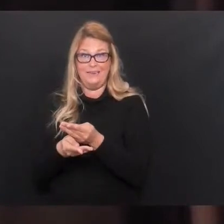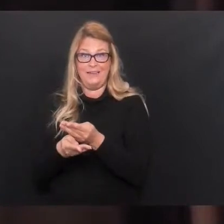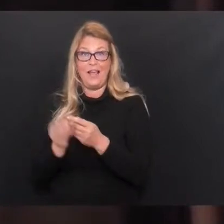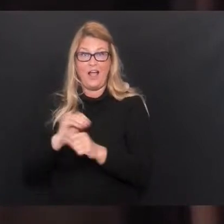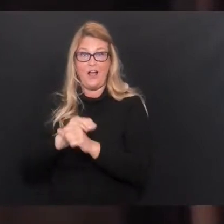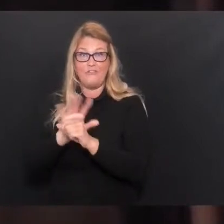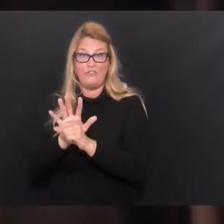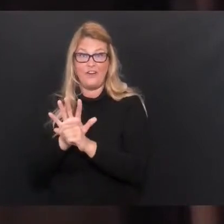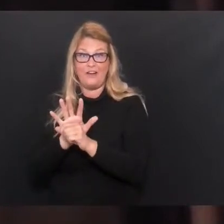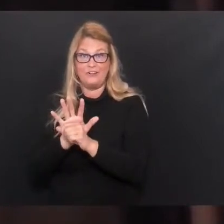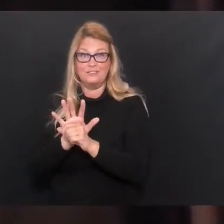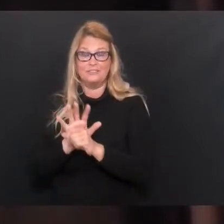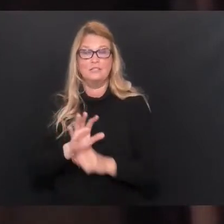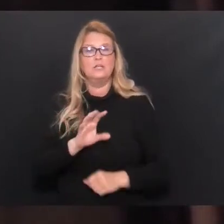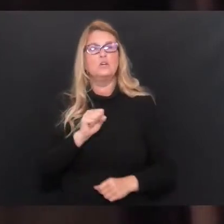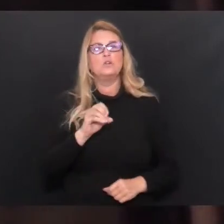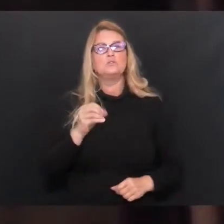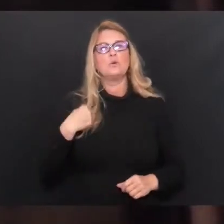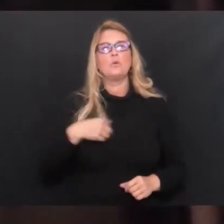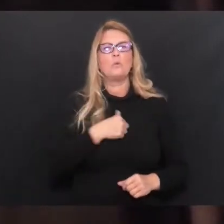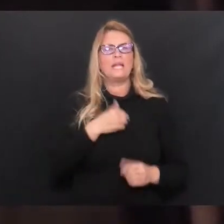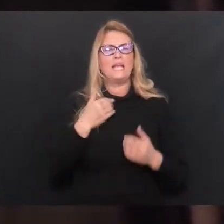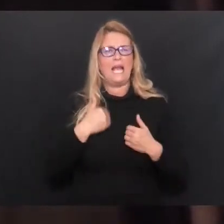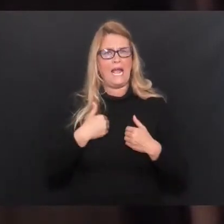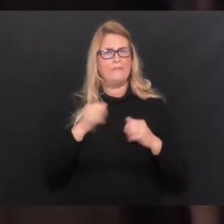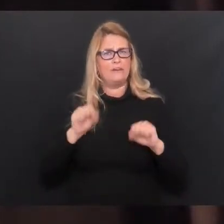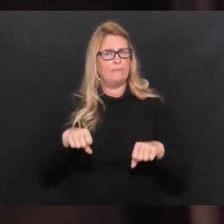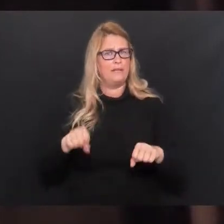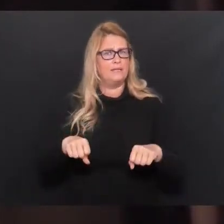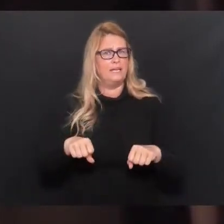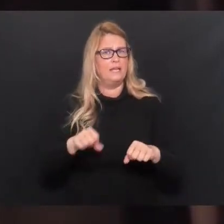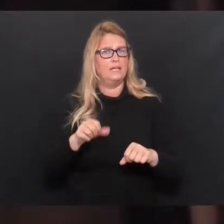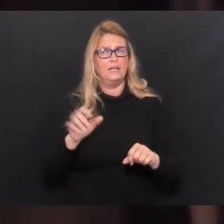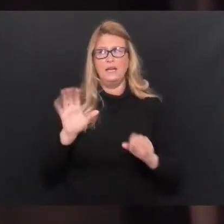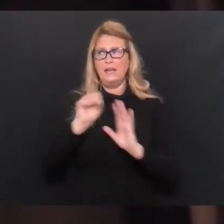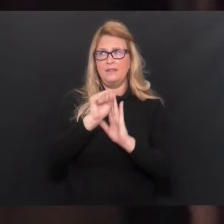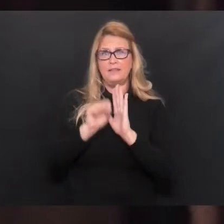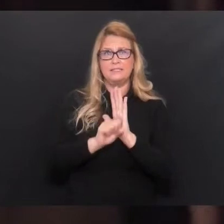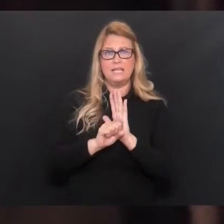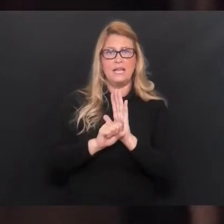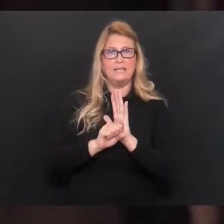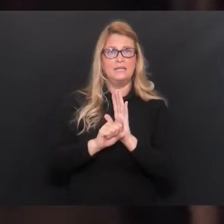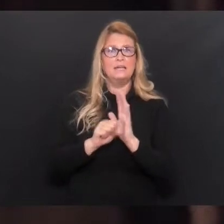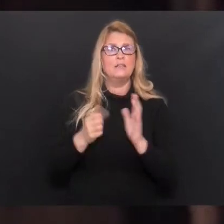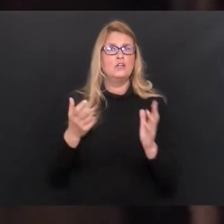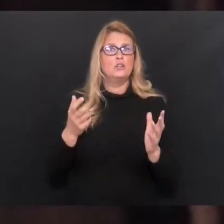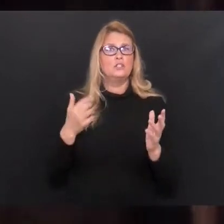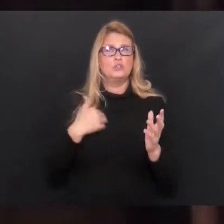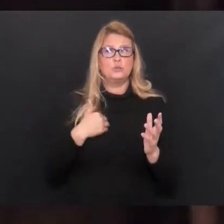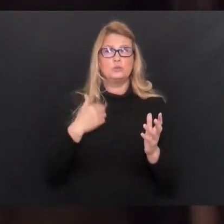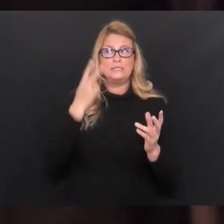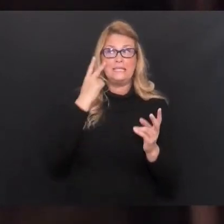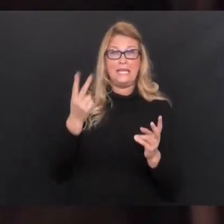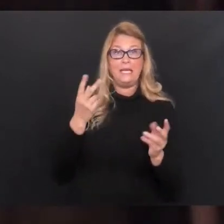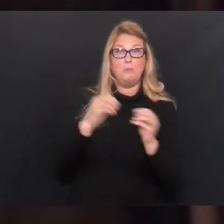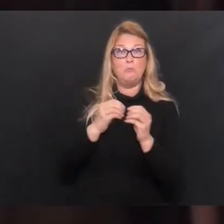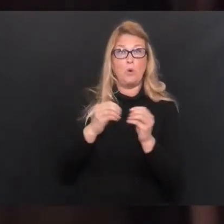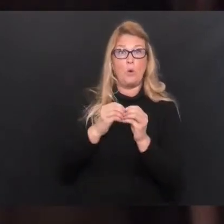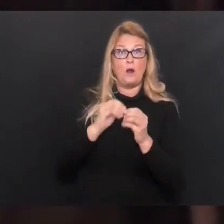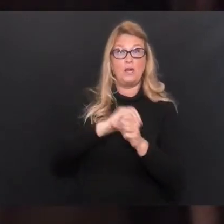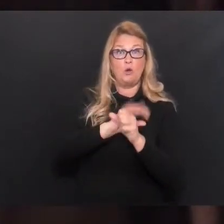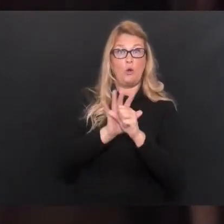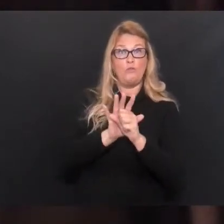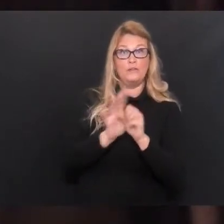viruses. We have substantial capacity in the state to be able to sequence more and more viruses.